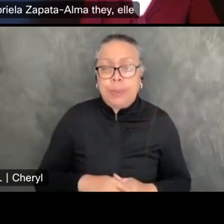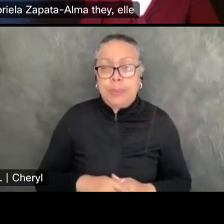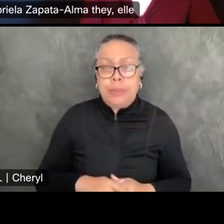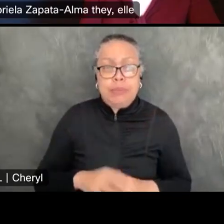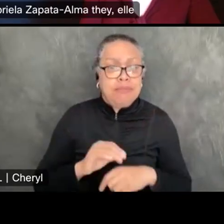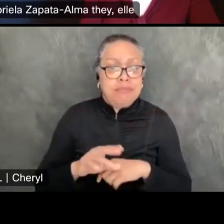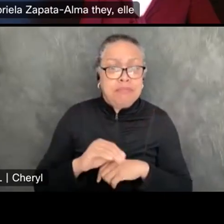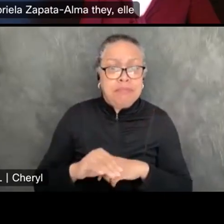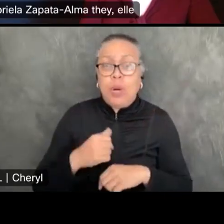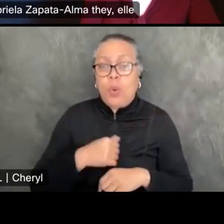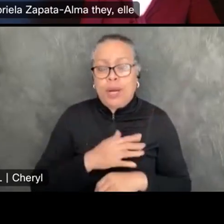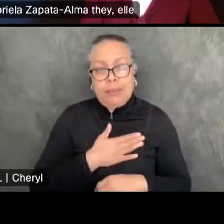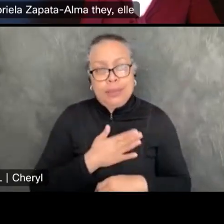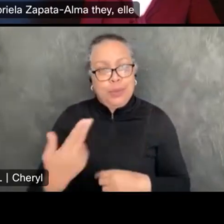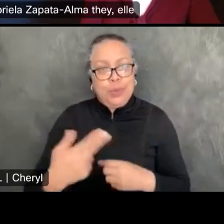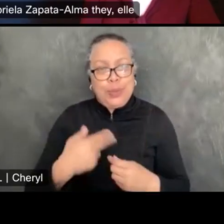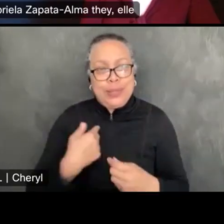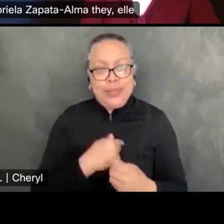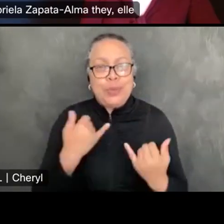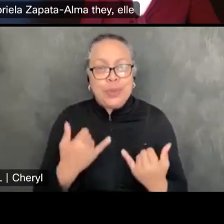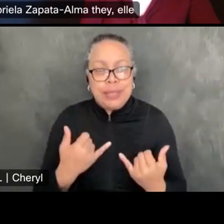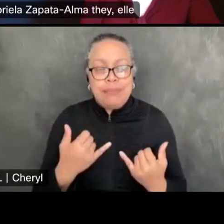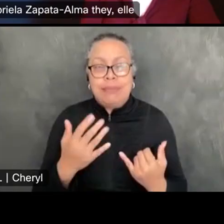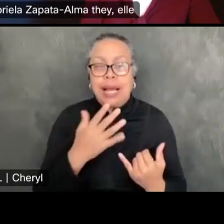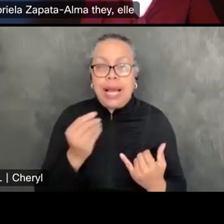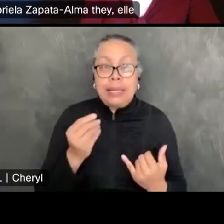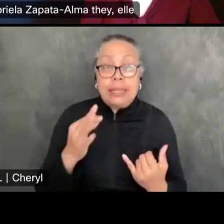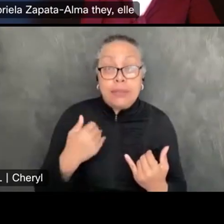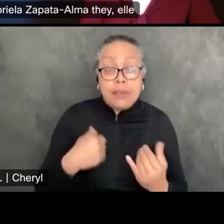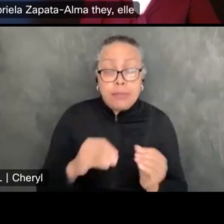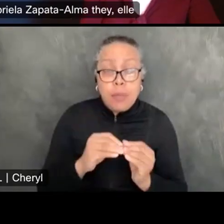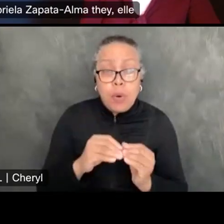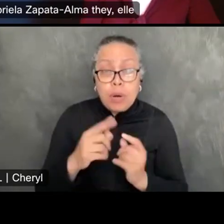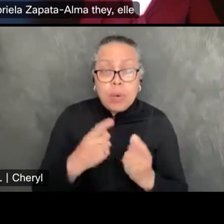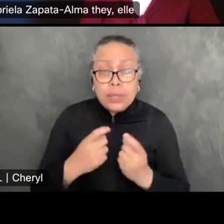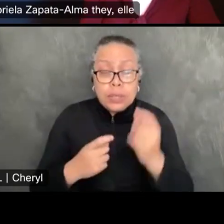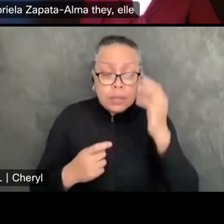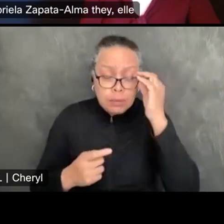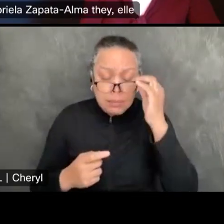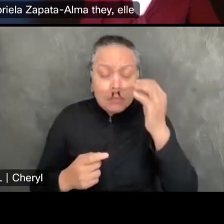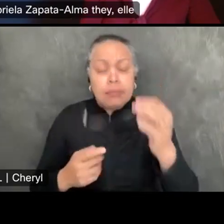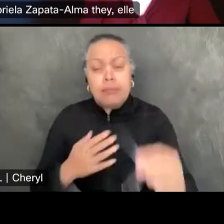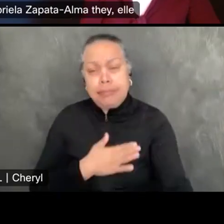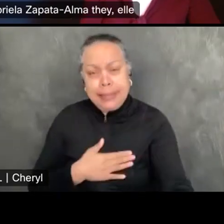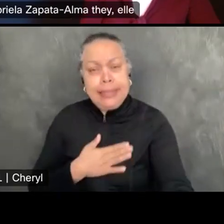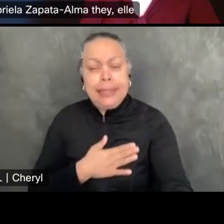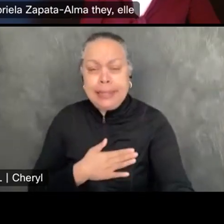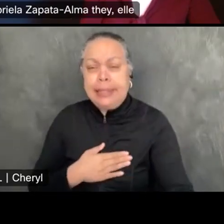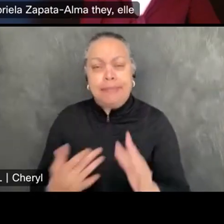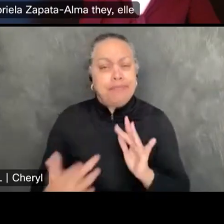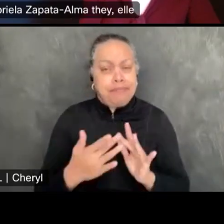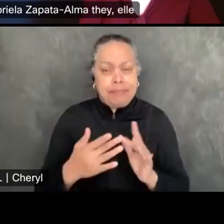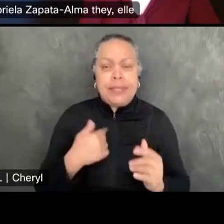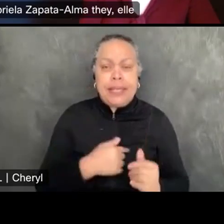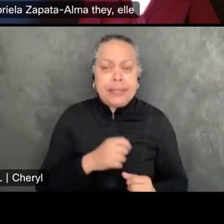so glad that you tuned in today. And if there are remaining questions, please, please, please feel free to reach out to